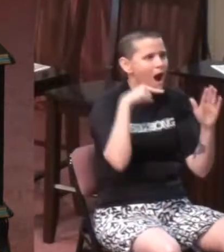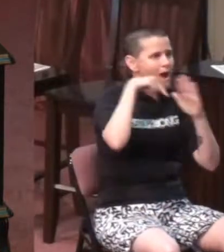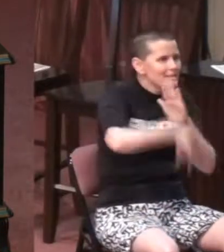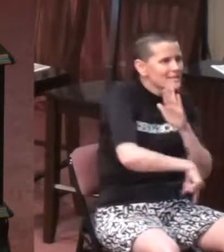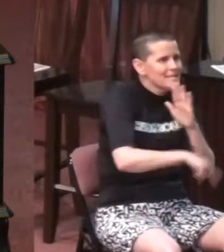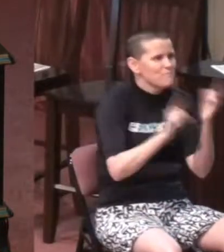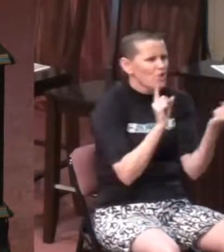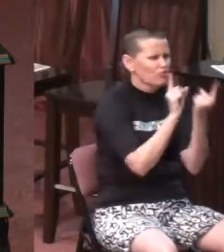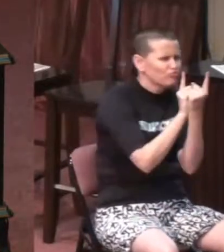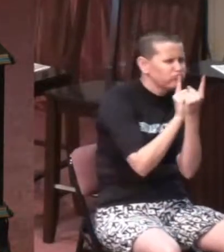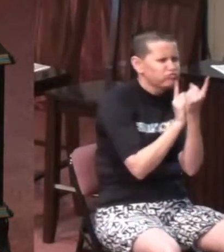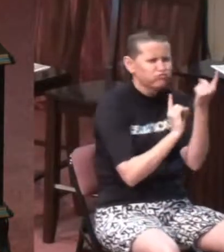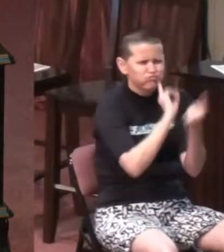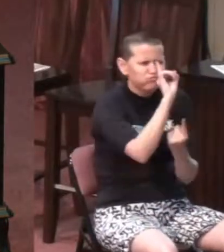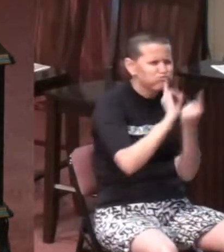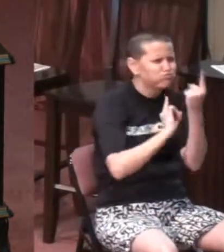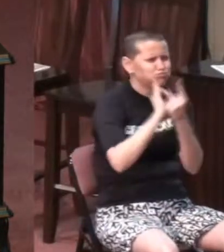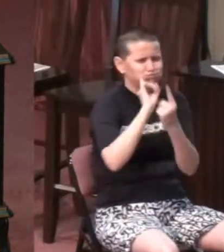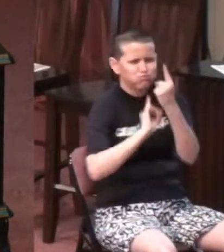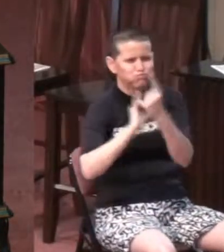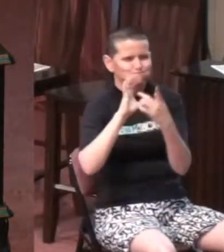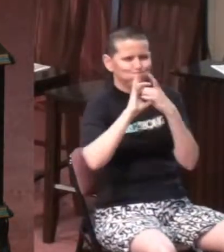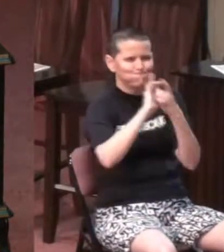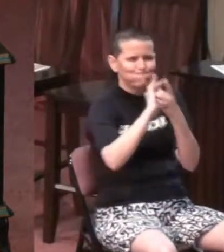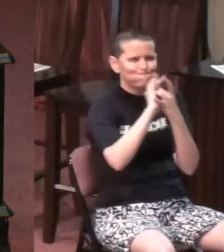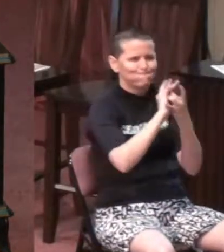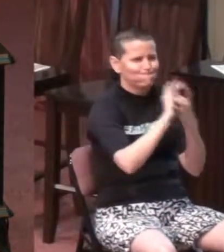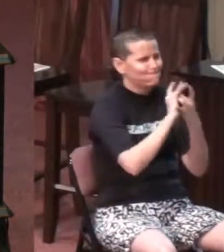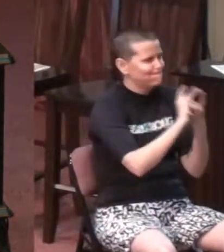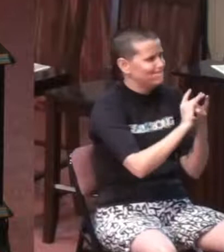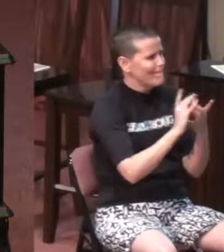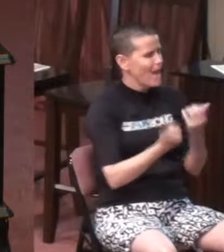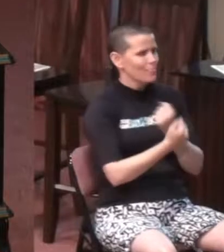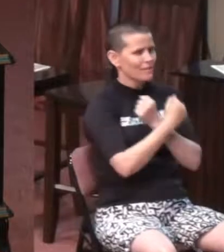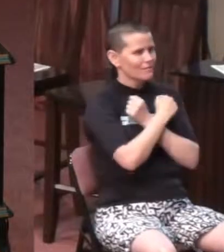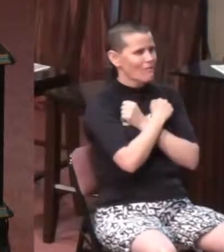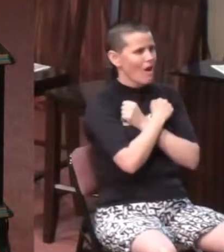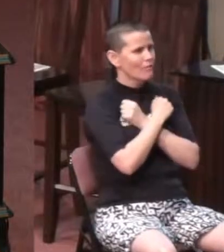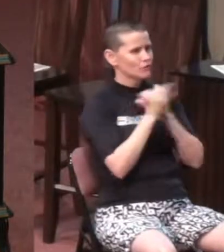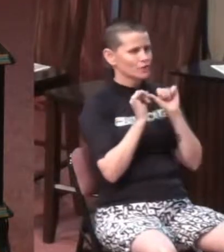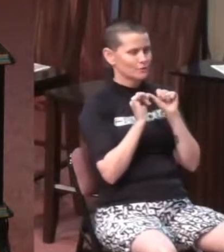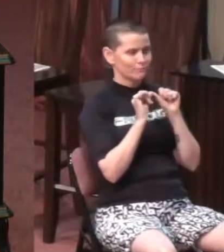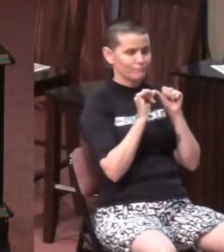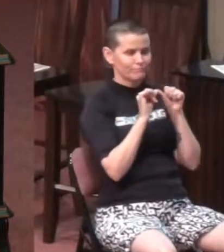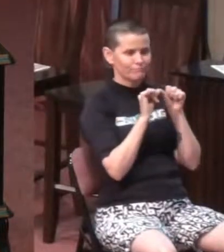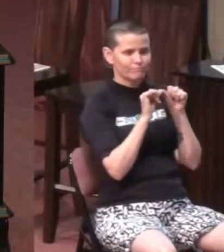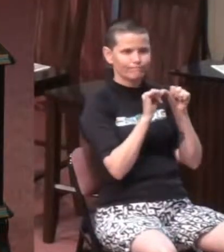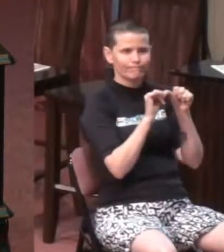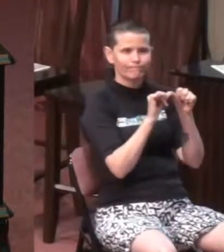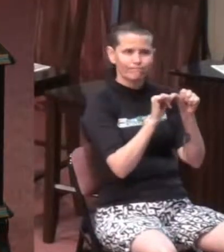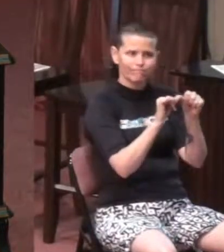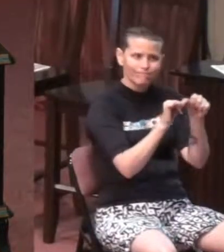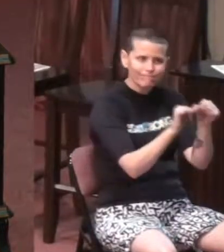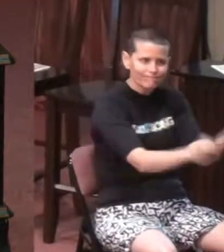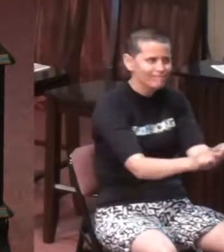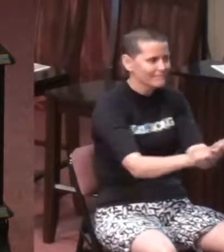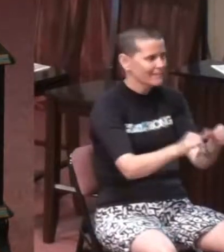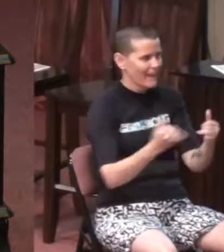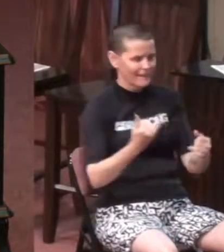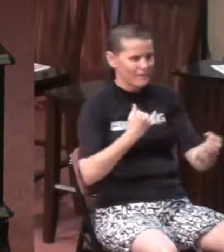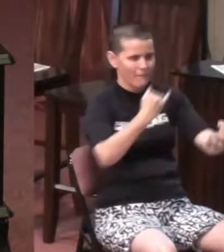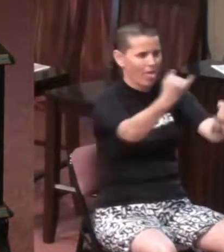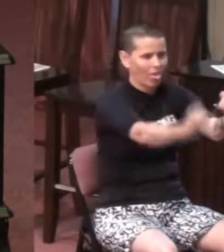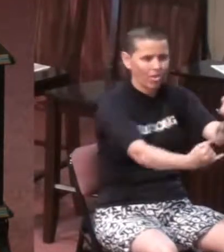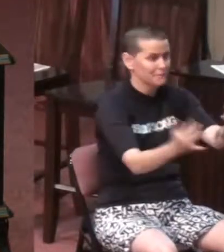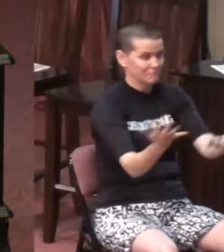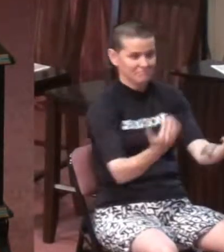the opportunity to get to know. And it's just like the love has no end. That capacity for our connection of the joy,